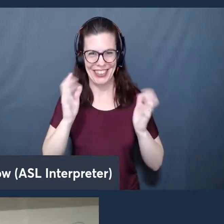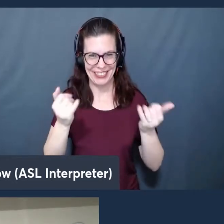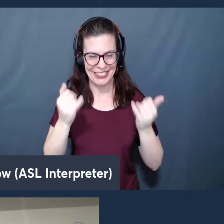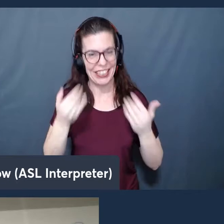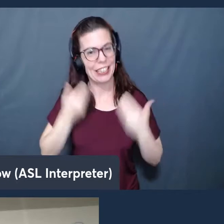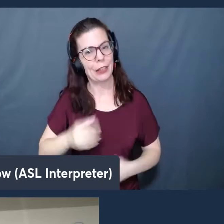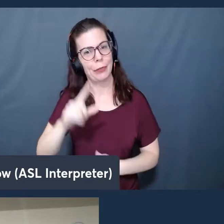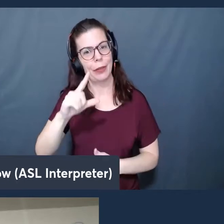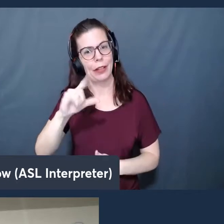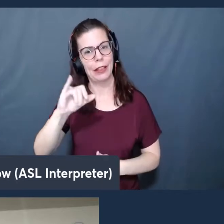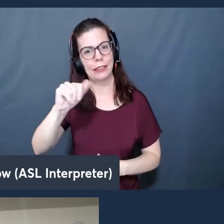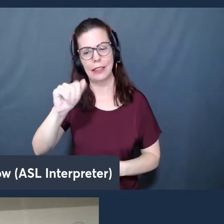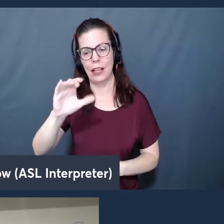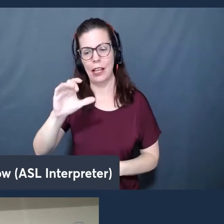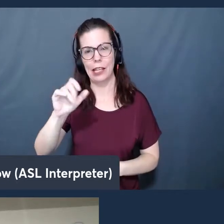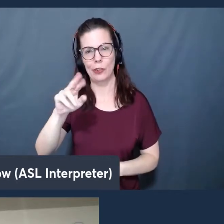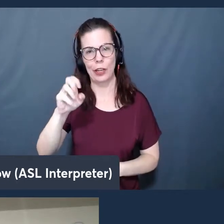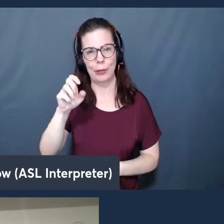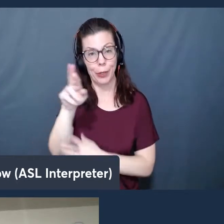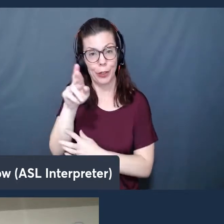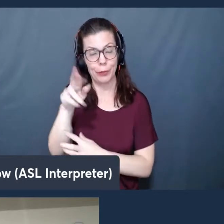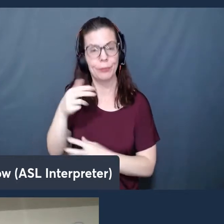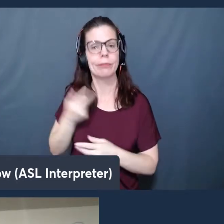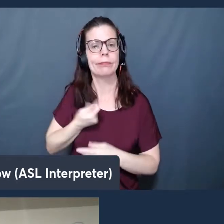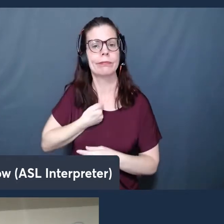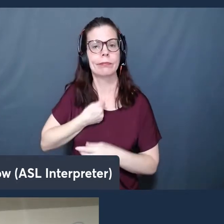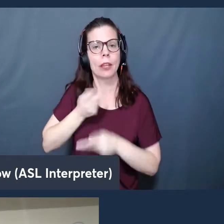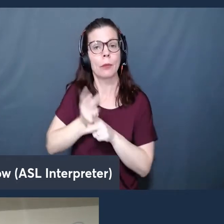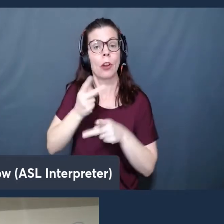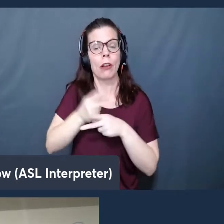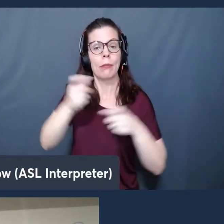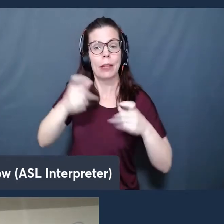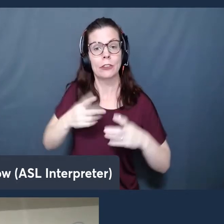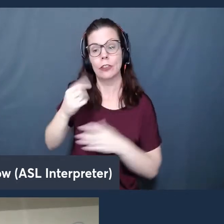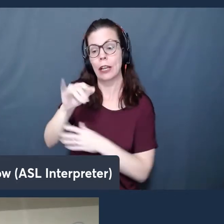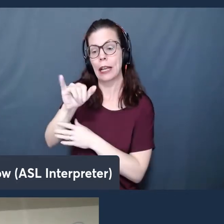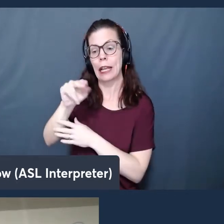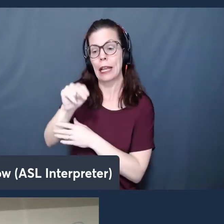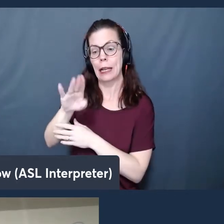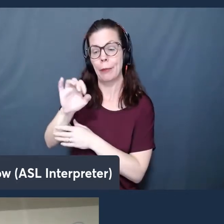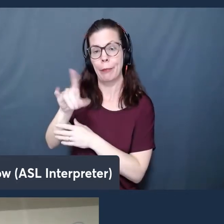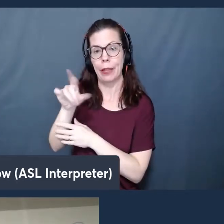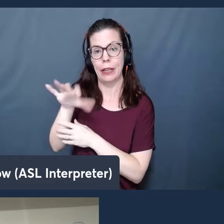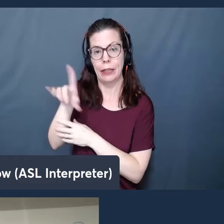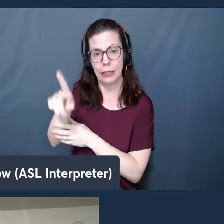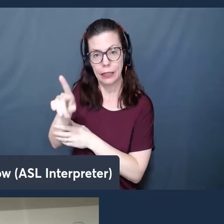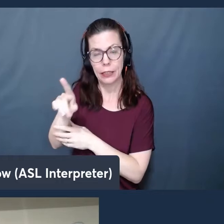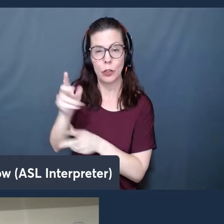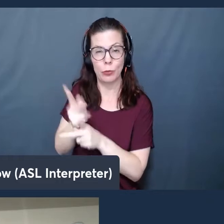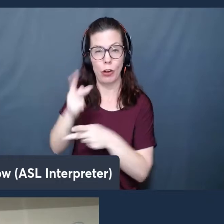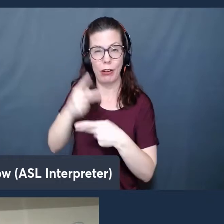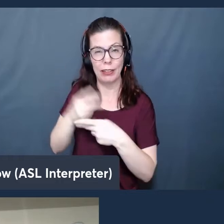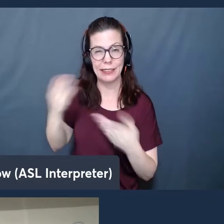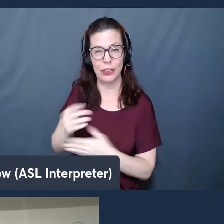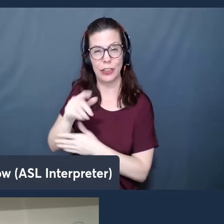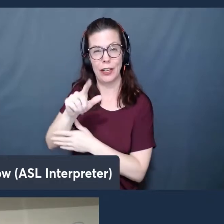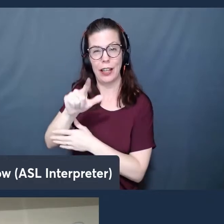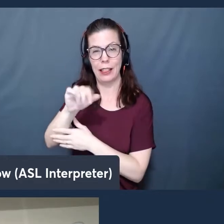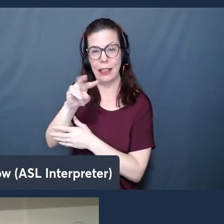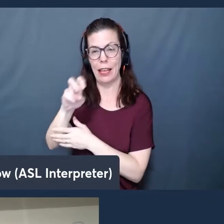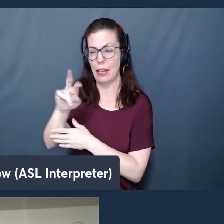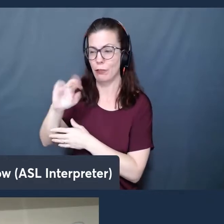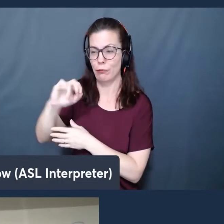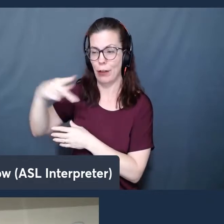Lisa Kramer. I'm the product manager for embedded products here at LiveRamp. I am joining from the